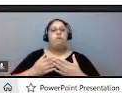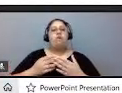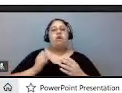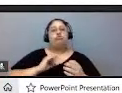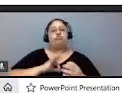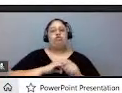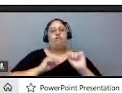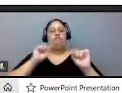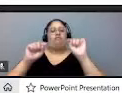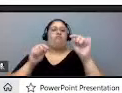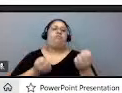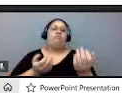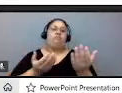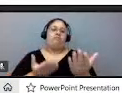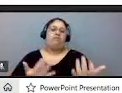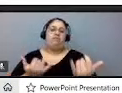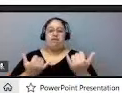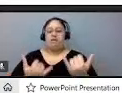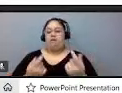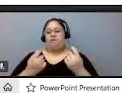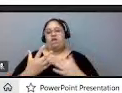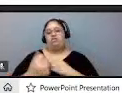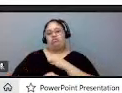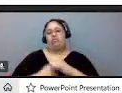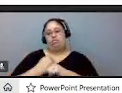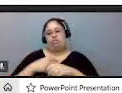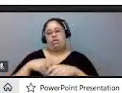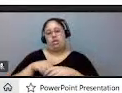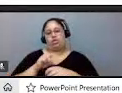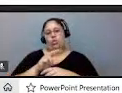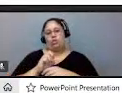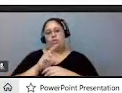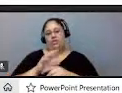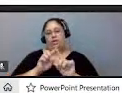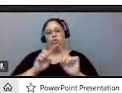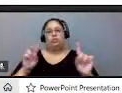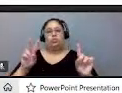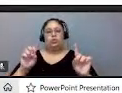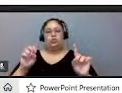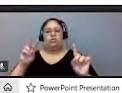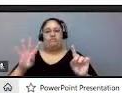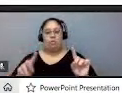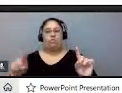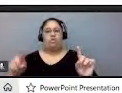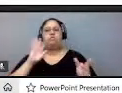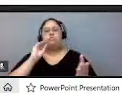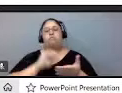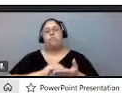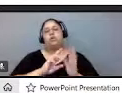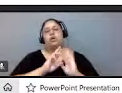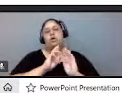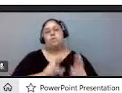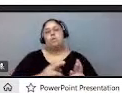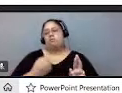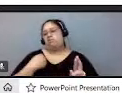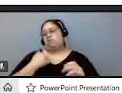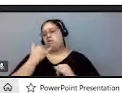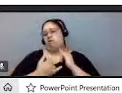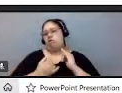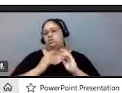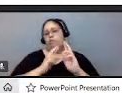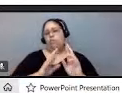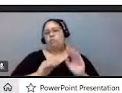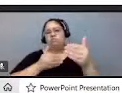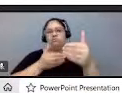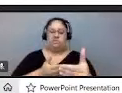employees uh in the current Financial year of 2023 and 2024 and that would have been reported in the last uh reporting